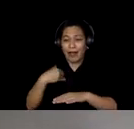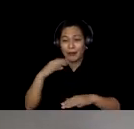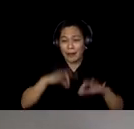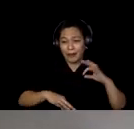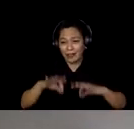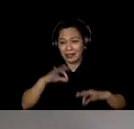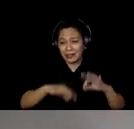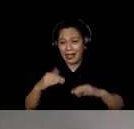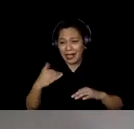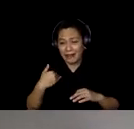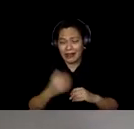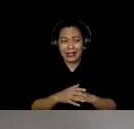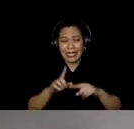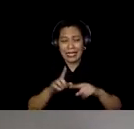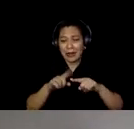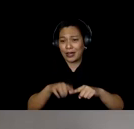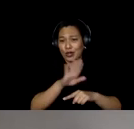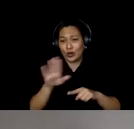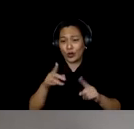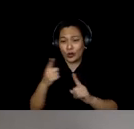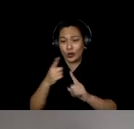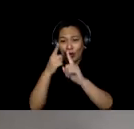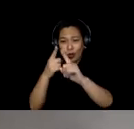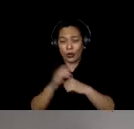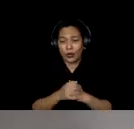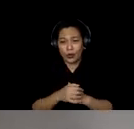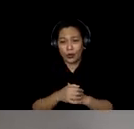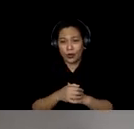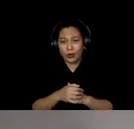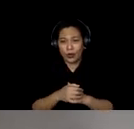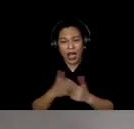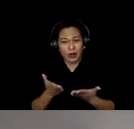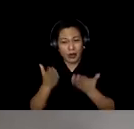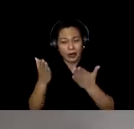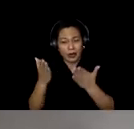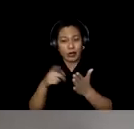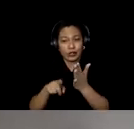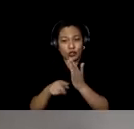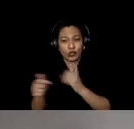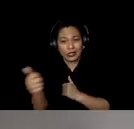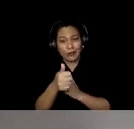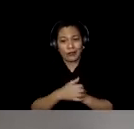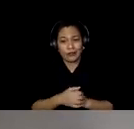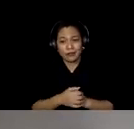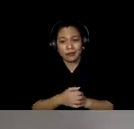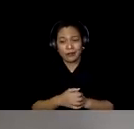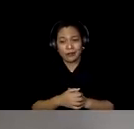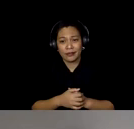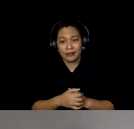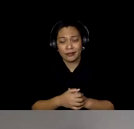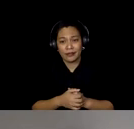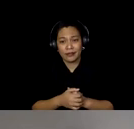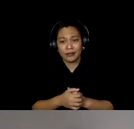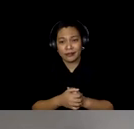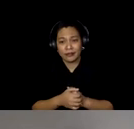build. So, like, I would recommend doing research depending on exactly what you're looking for. But